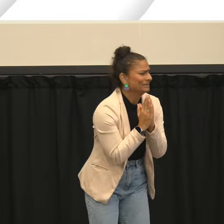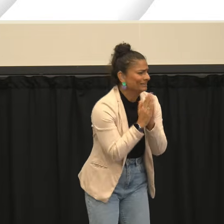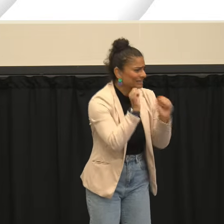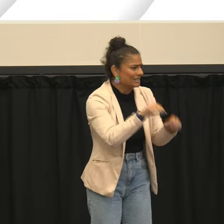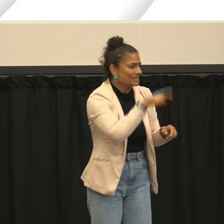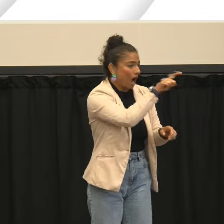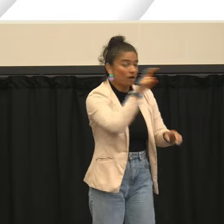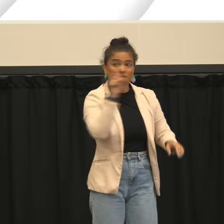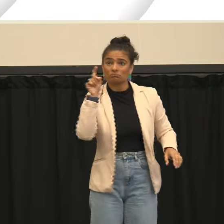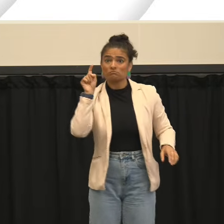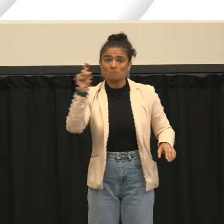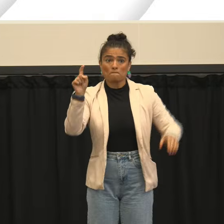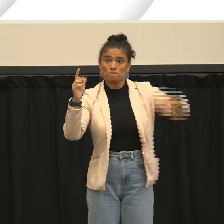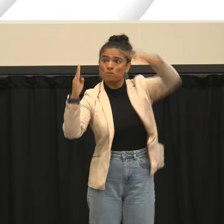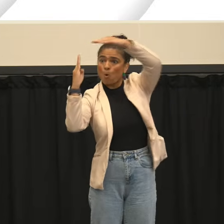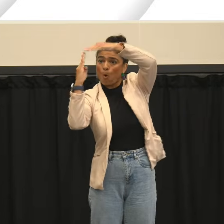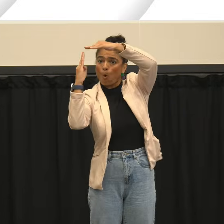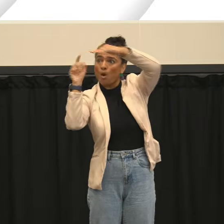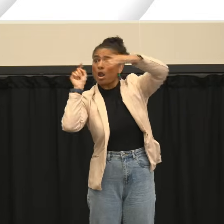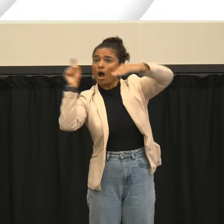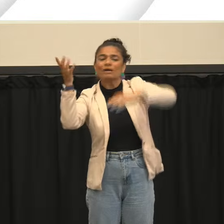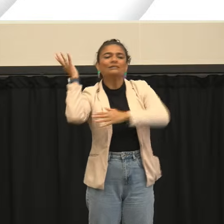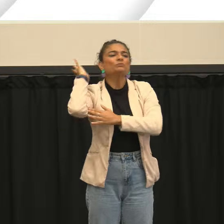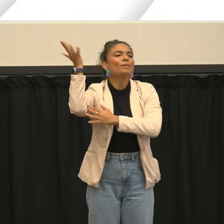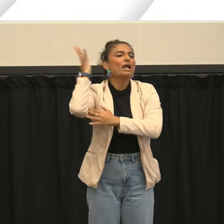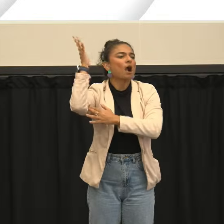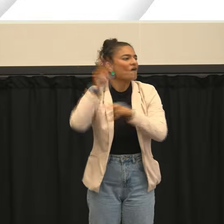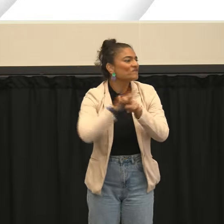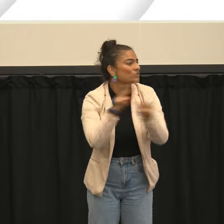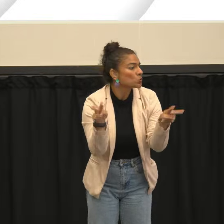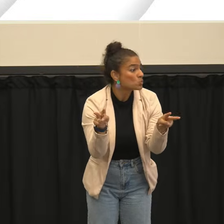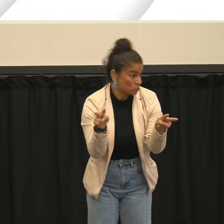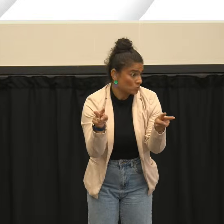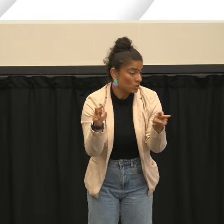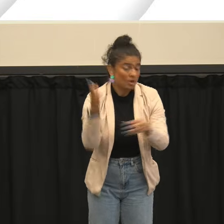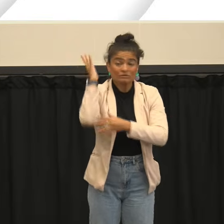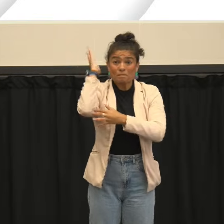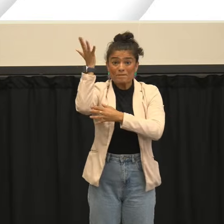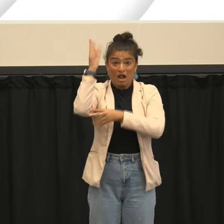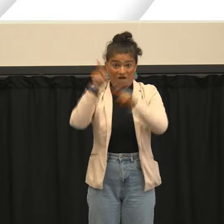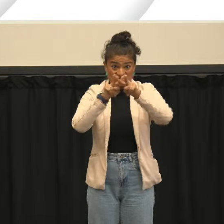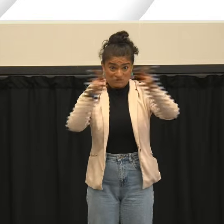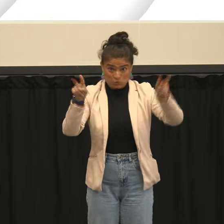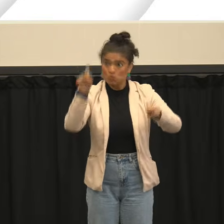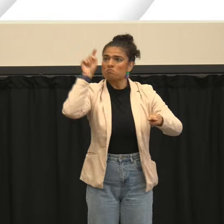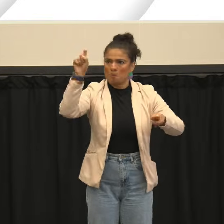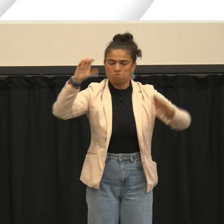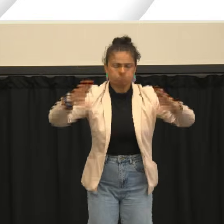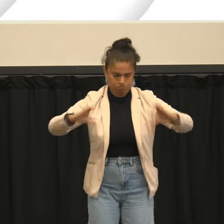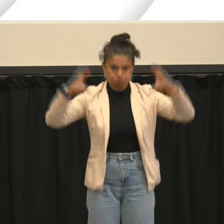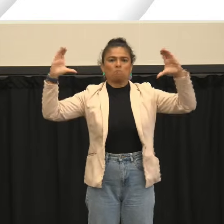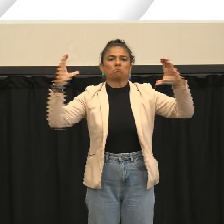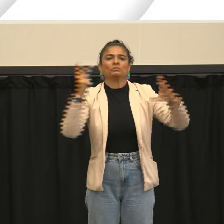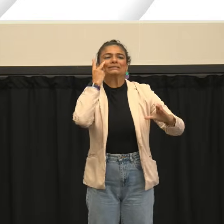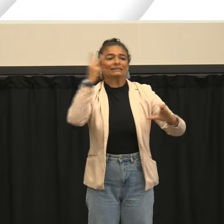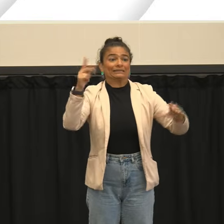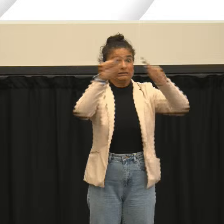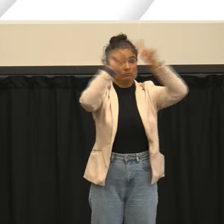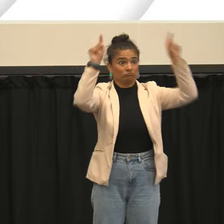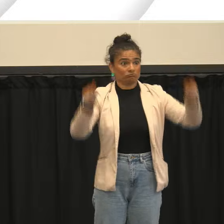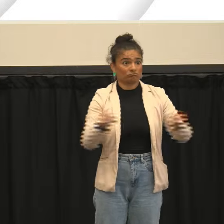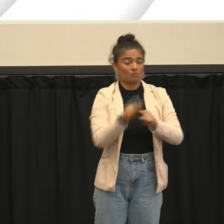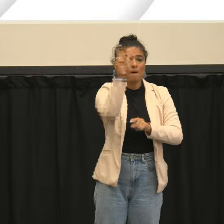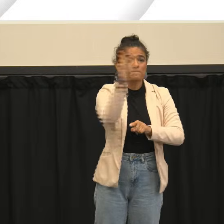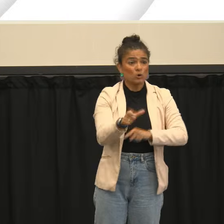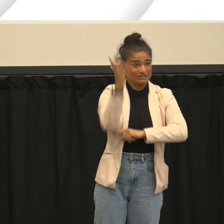If you feel that you cannot see clearly, please make sure on the Zoom function that you select the correct view.